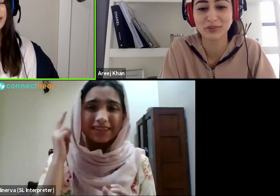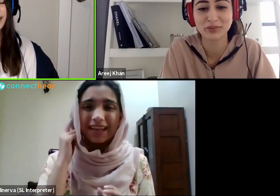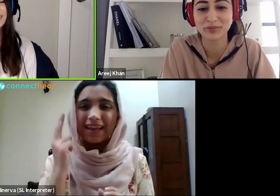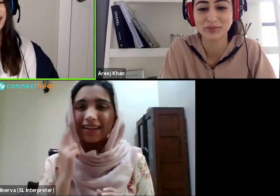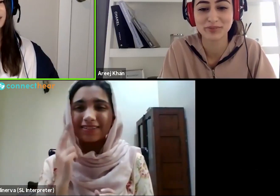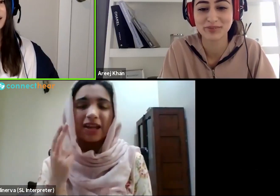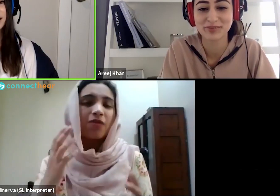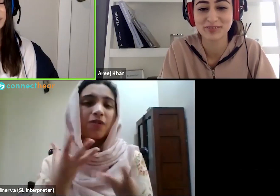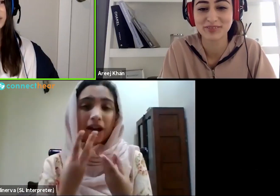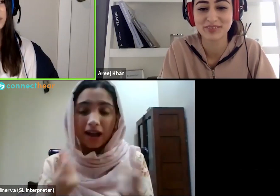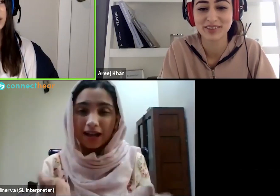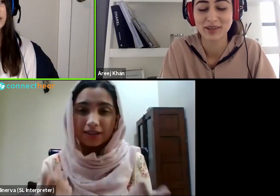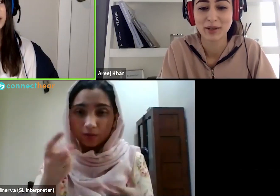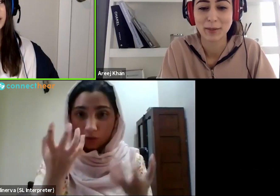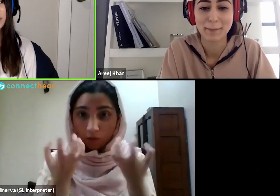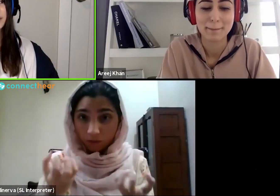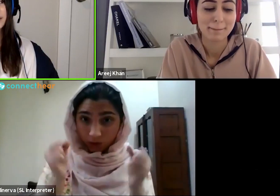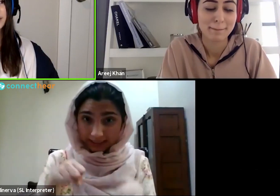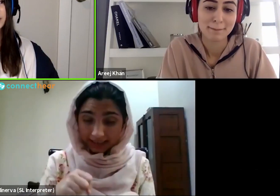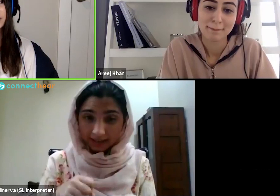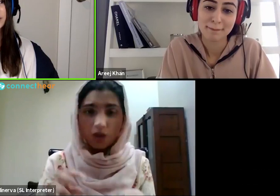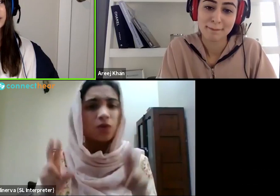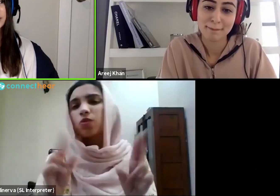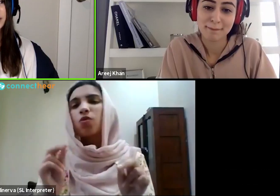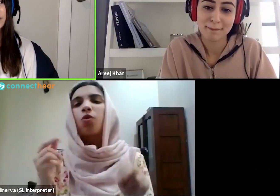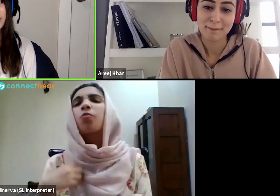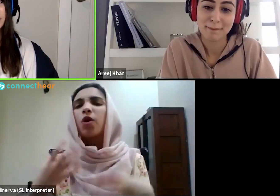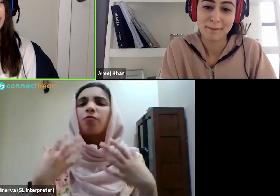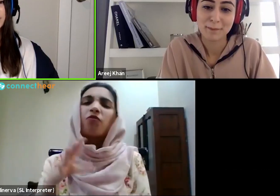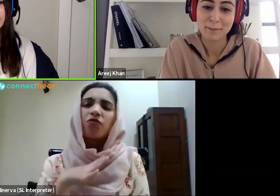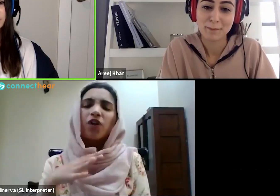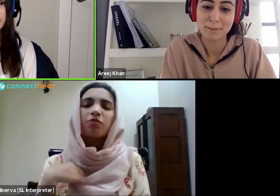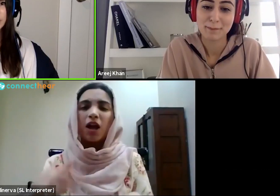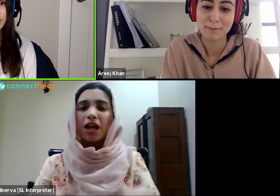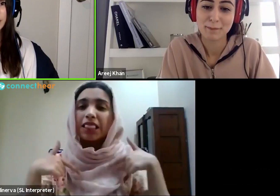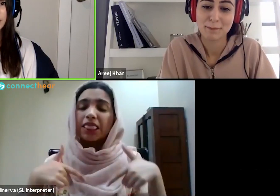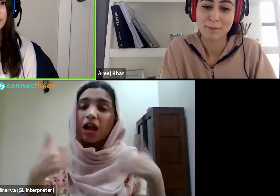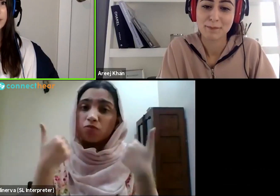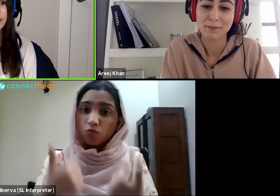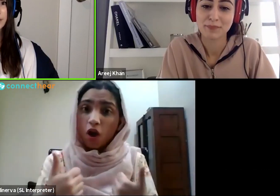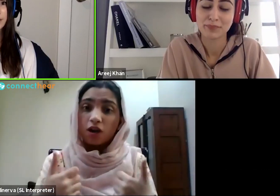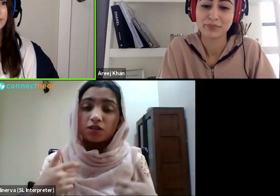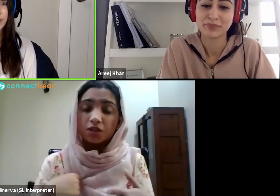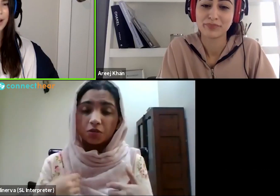I get asked that a lot, but to be honest, it's like I was saying earlier, I feel like my life is really full of a lot of color and a lot of